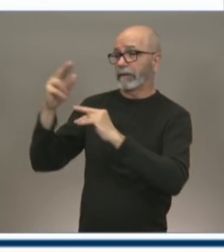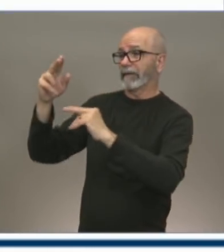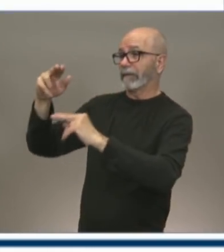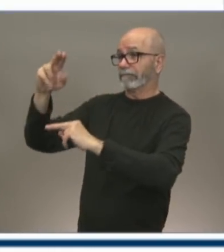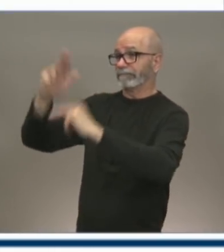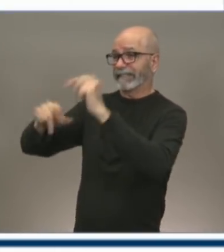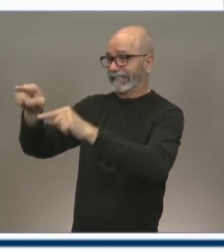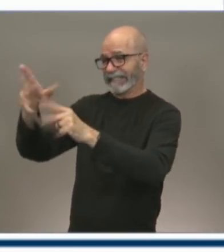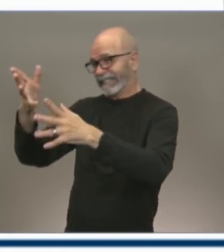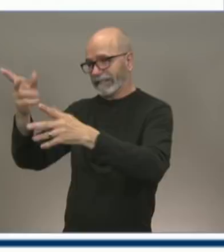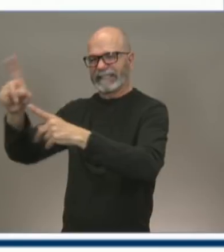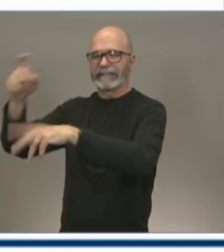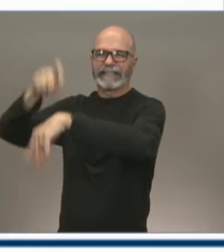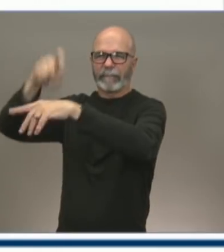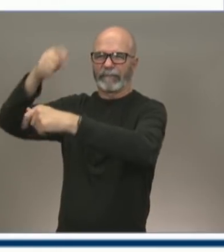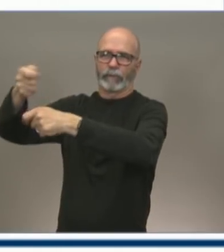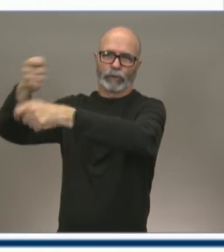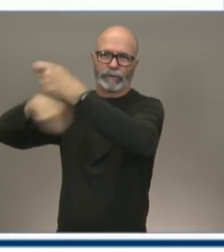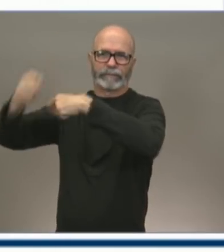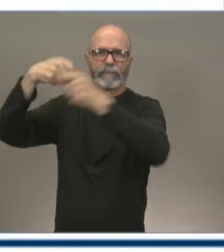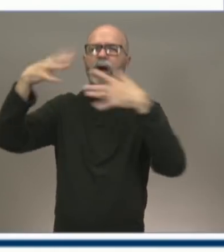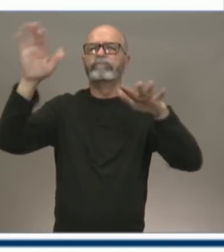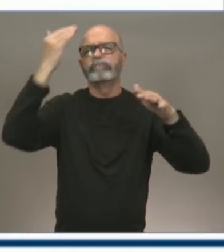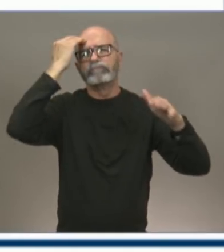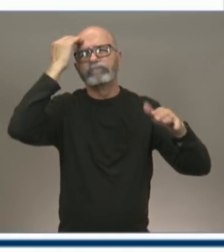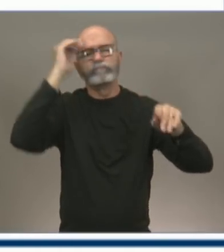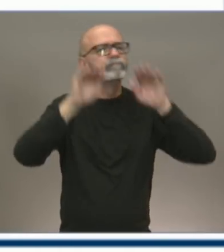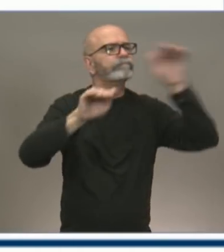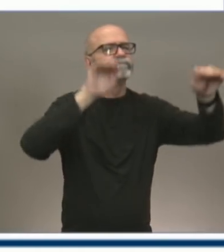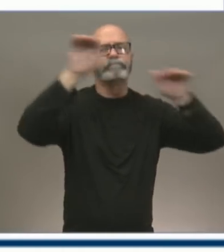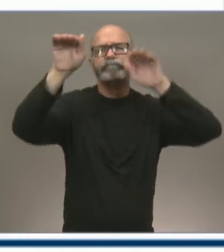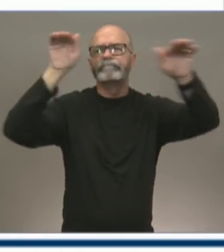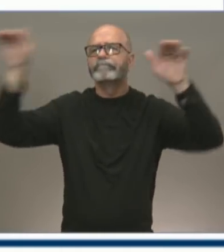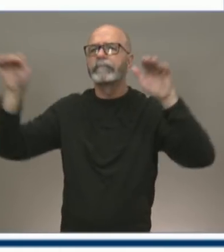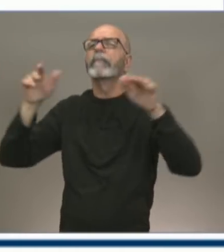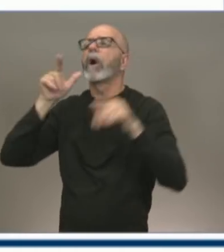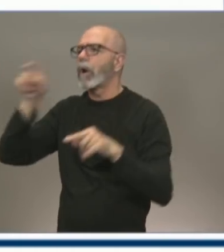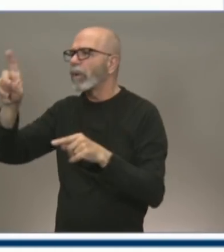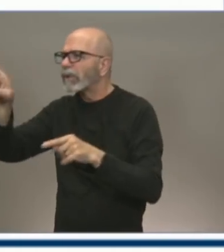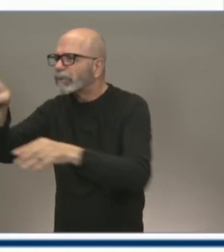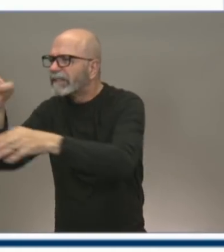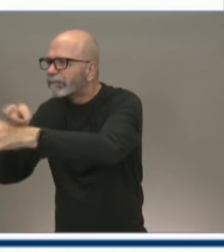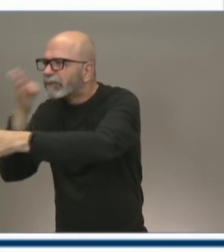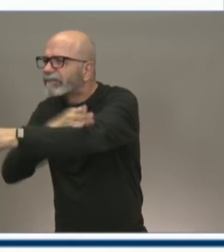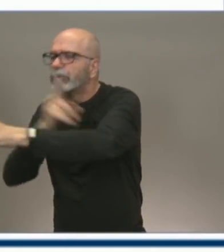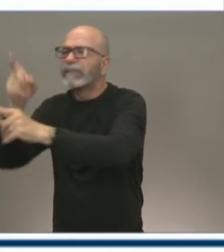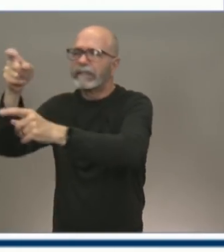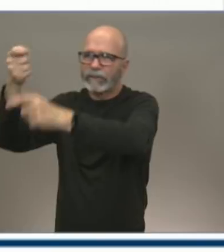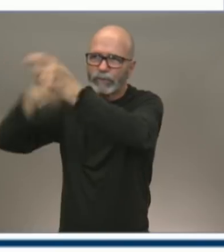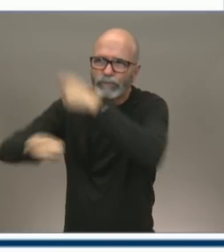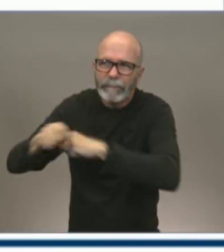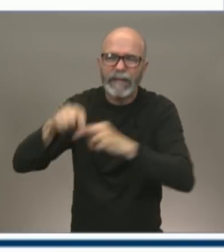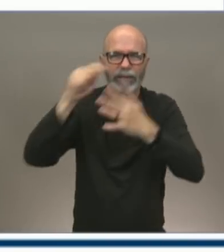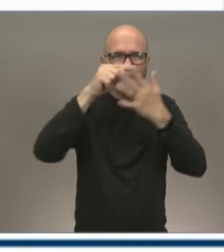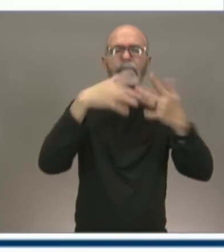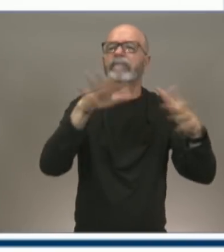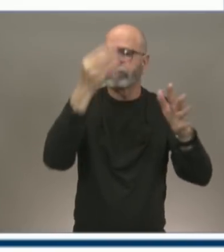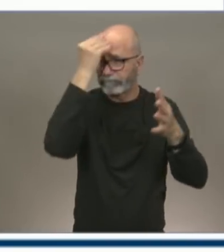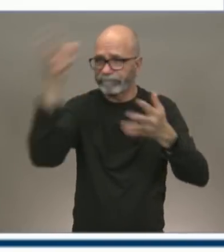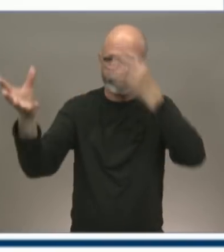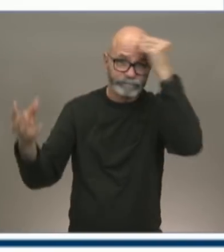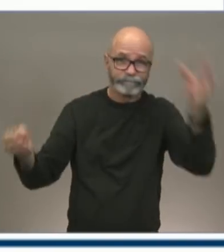homes. There's some others that will look at whether or not the large renovation